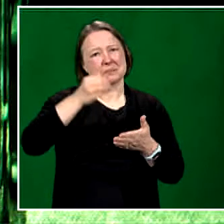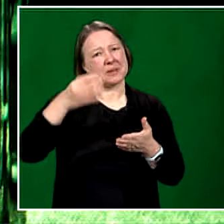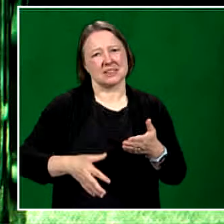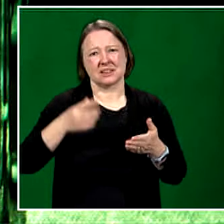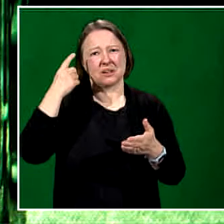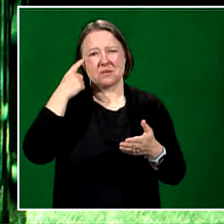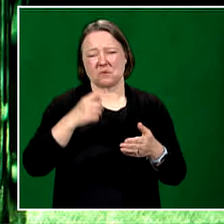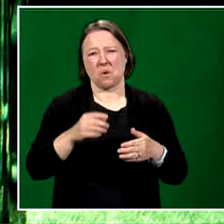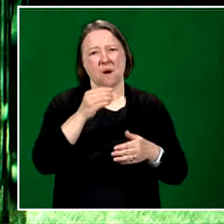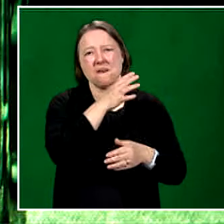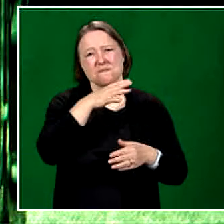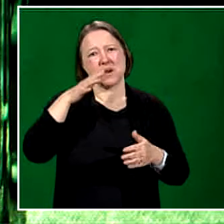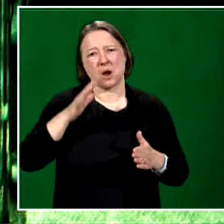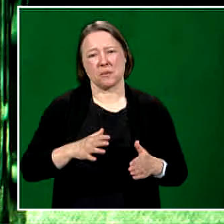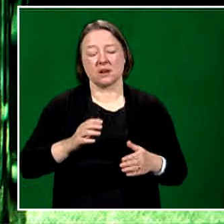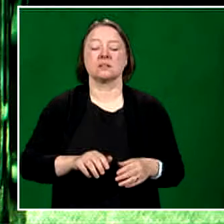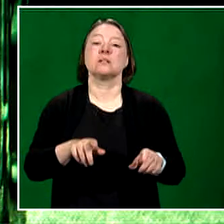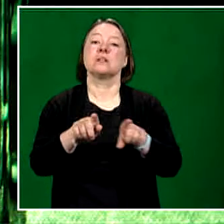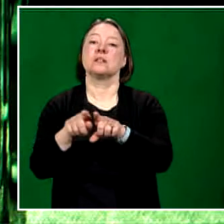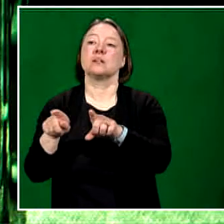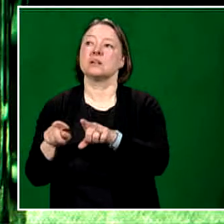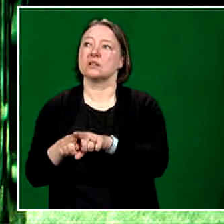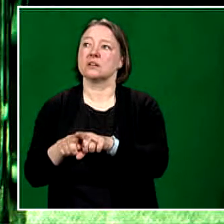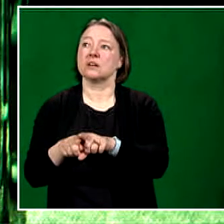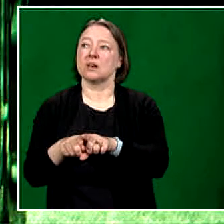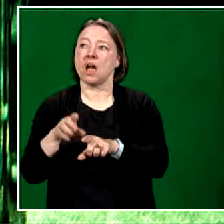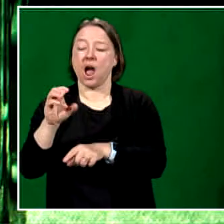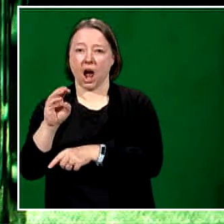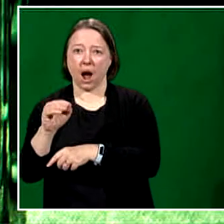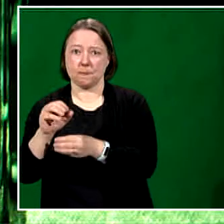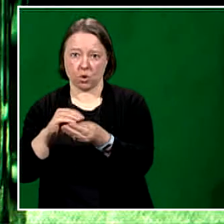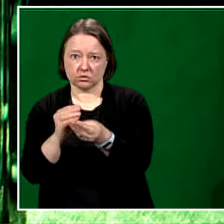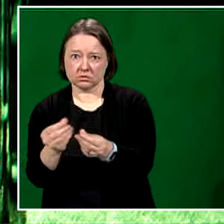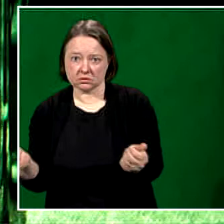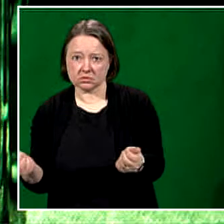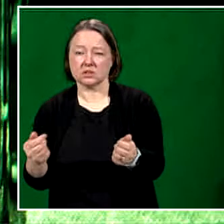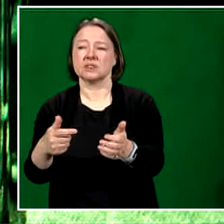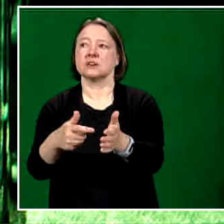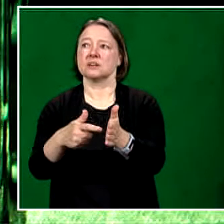Rwandan farmers. On the other hand, compost takes forever to